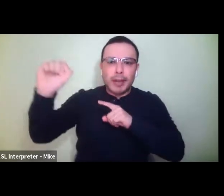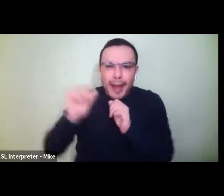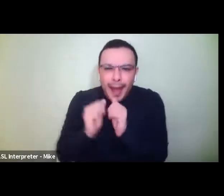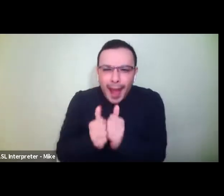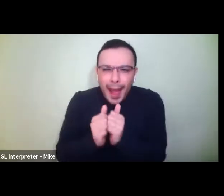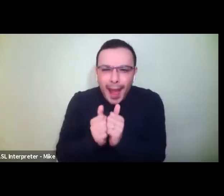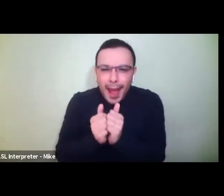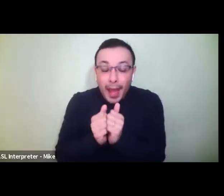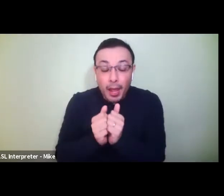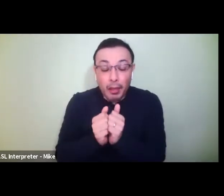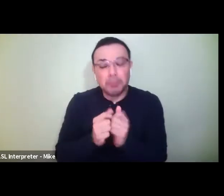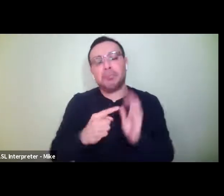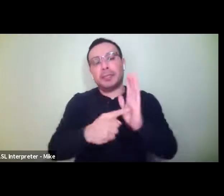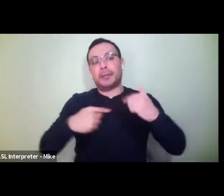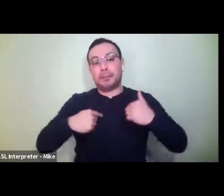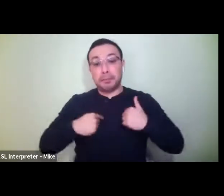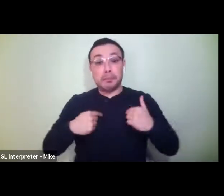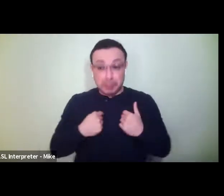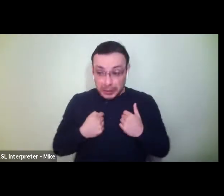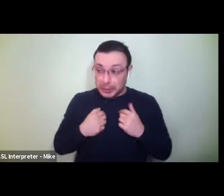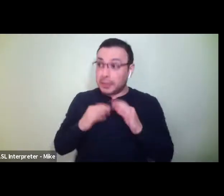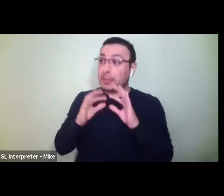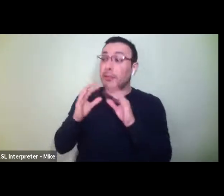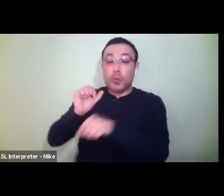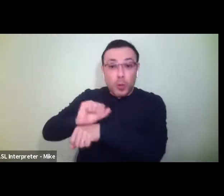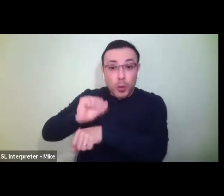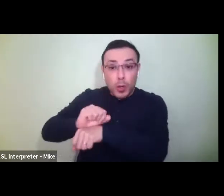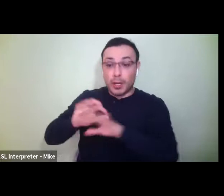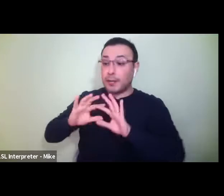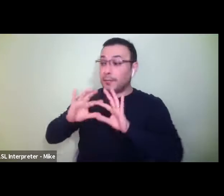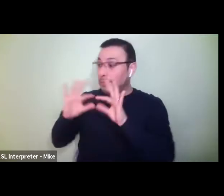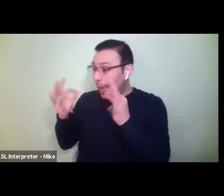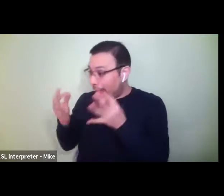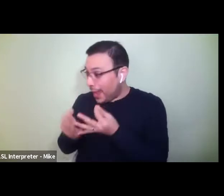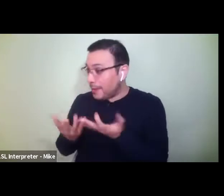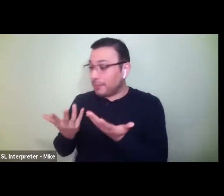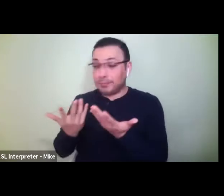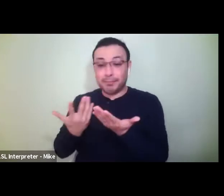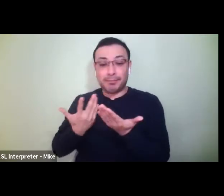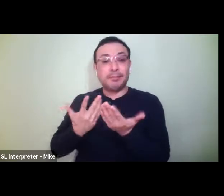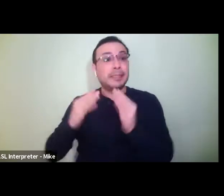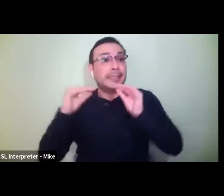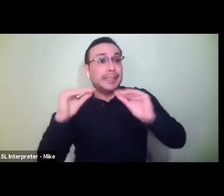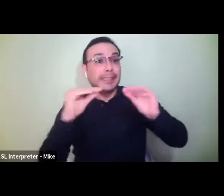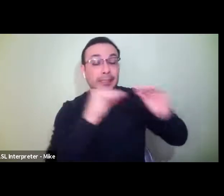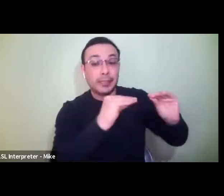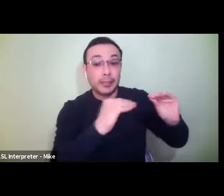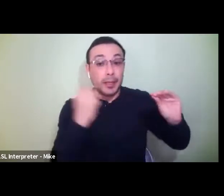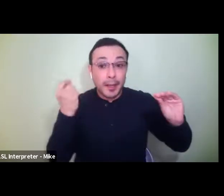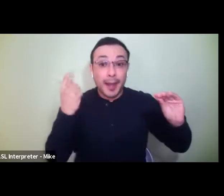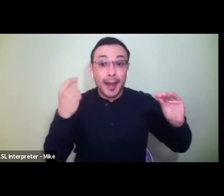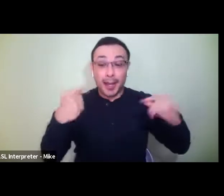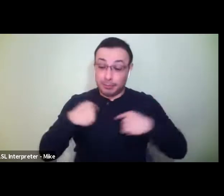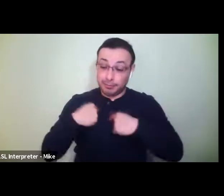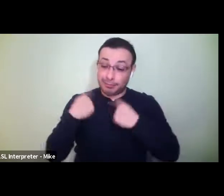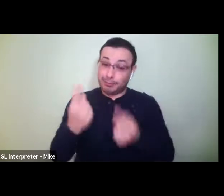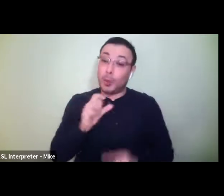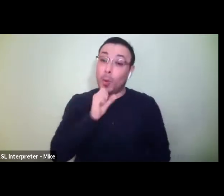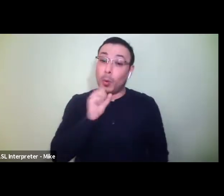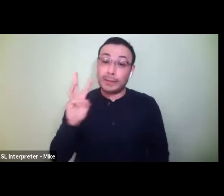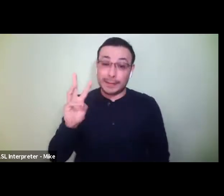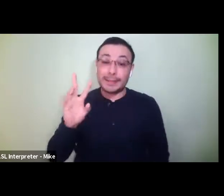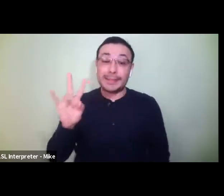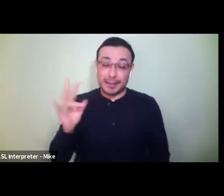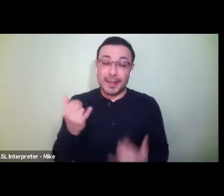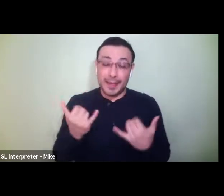to be fairly successful as an author and scholar. But in my 67 years on planet Earth, I've never